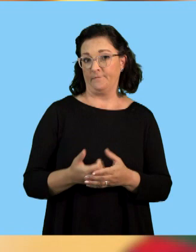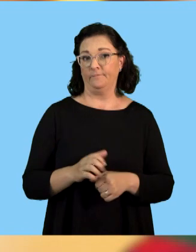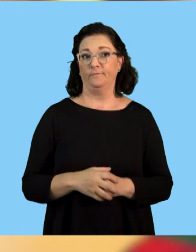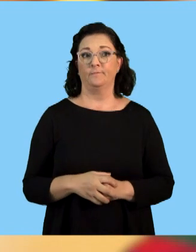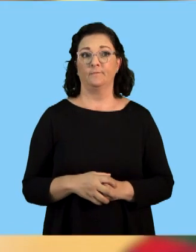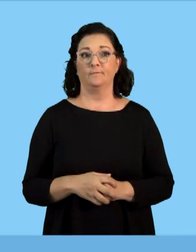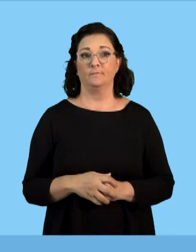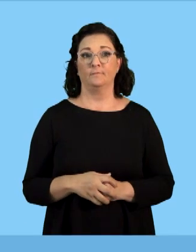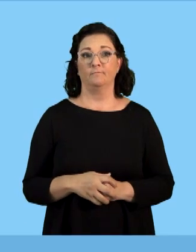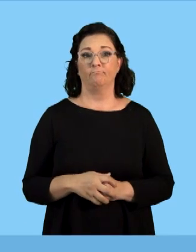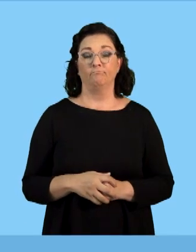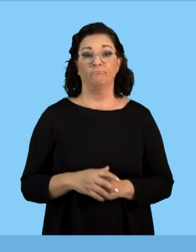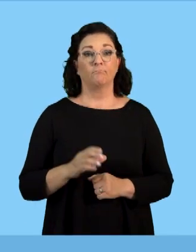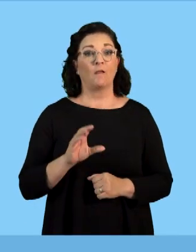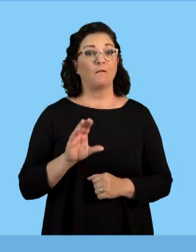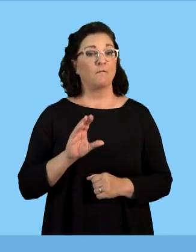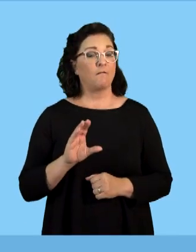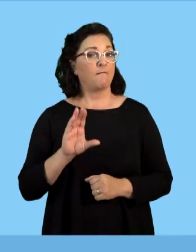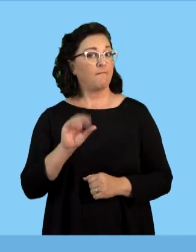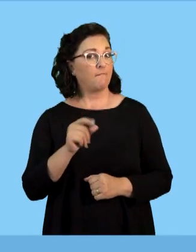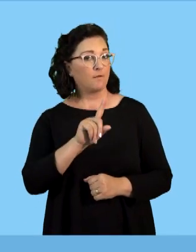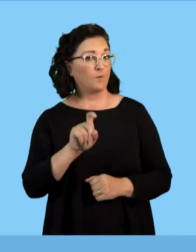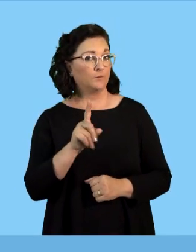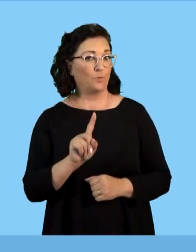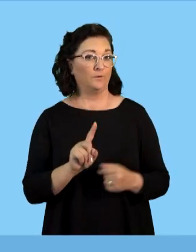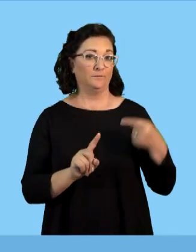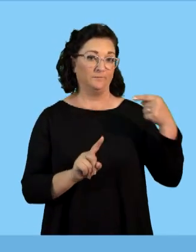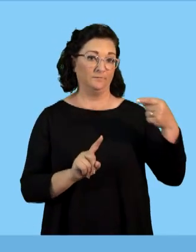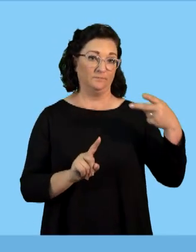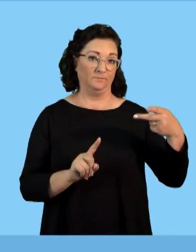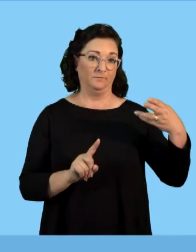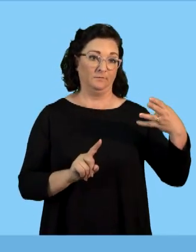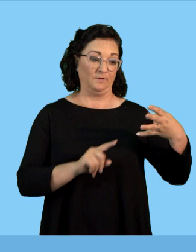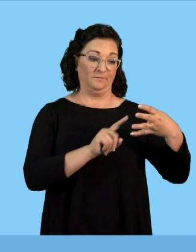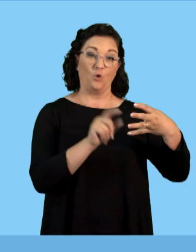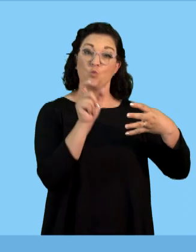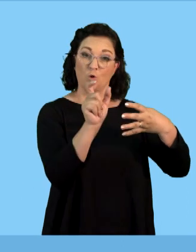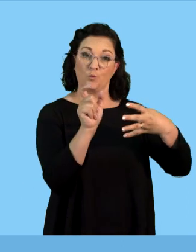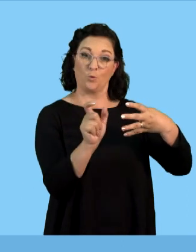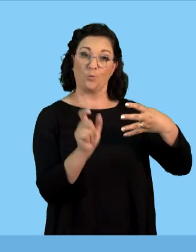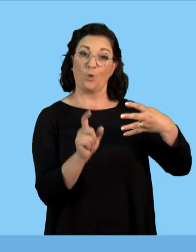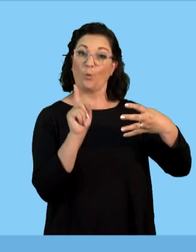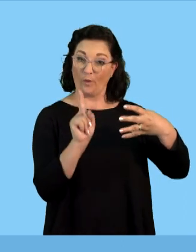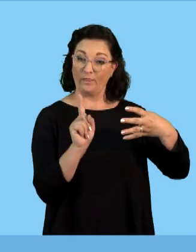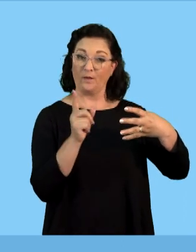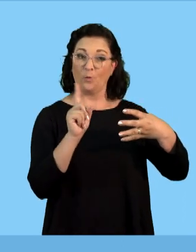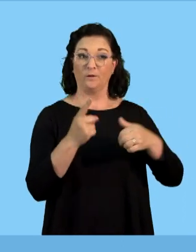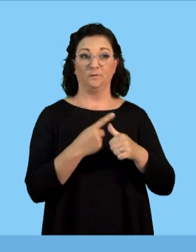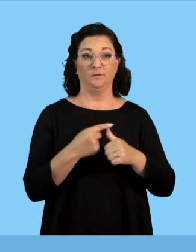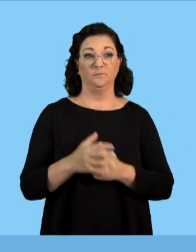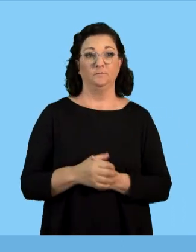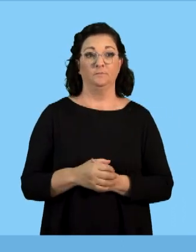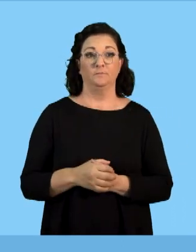us? So we are now asked that we need to give one word answer for each of the following statements that are given here. Number